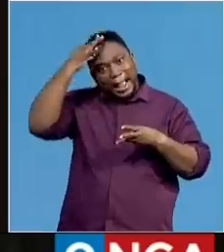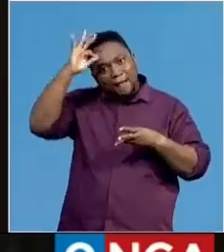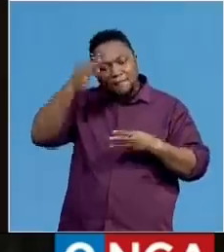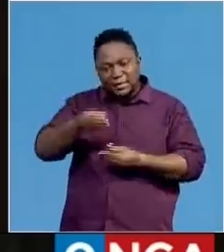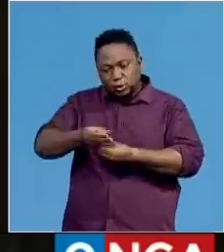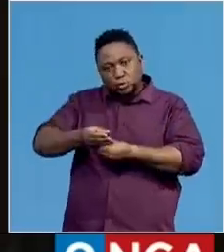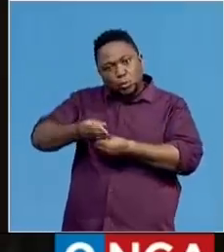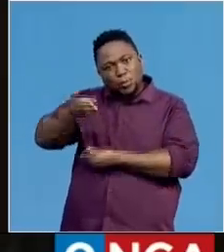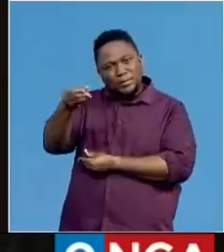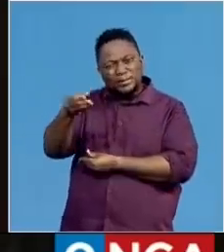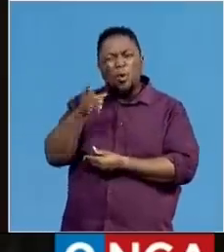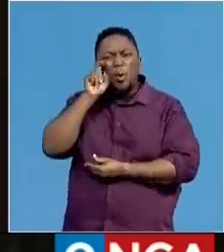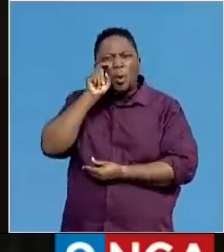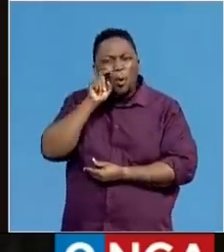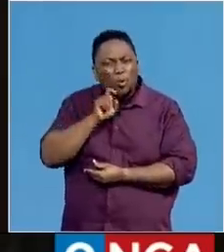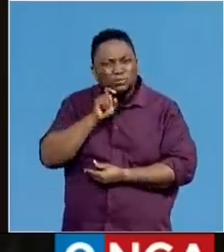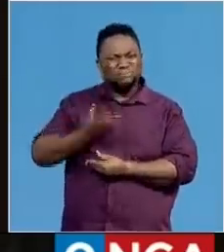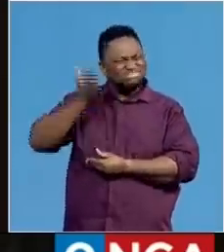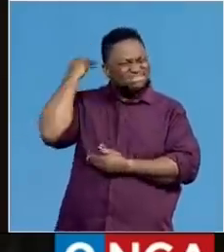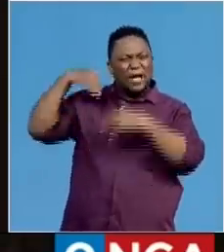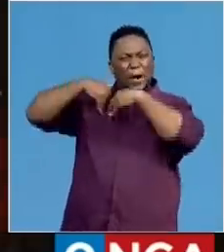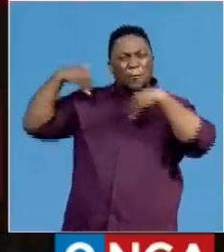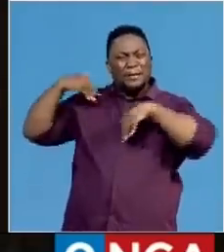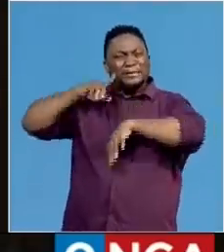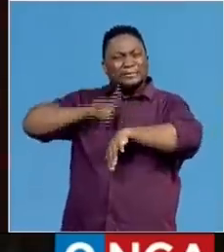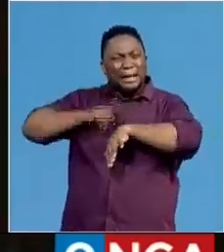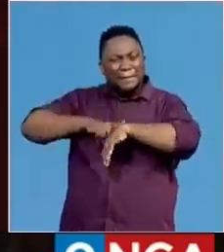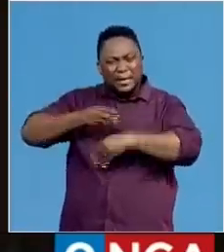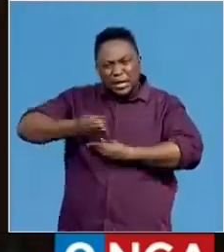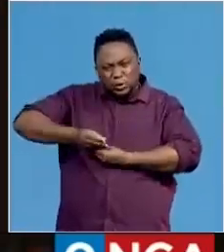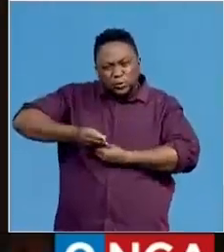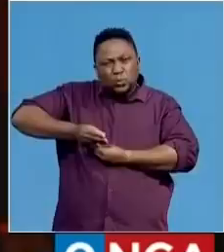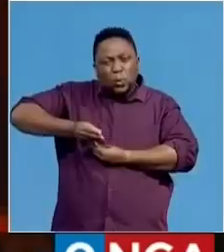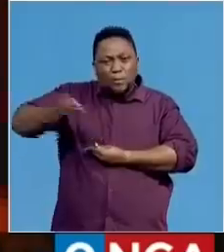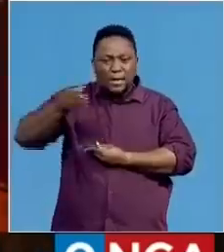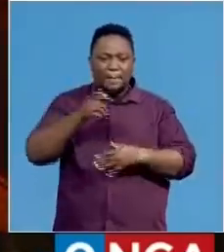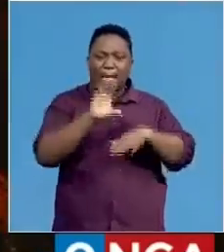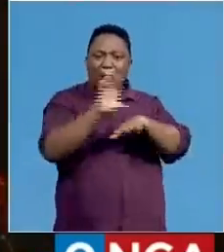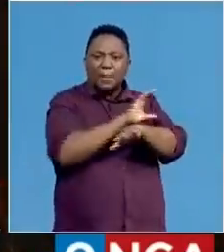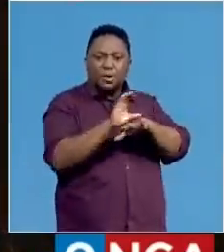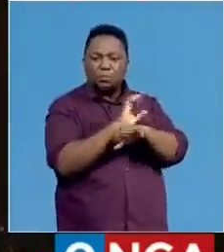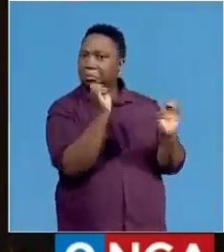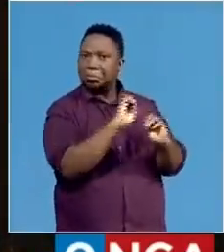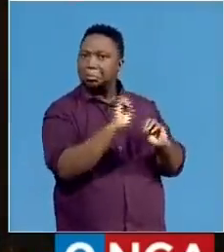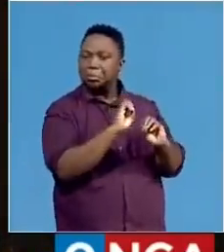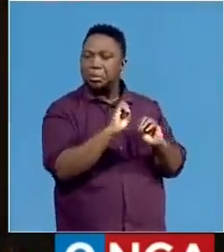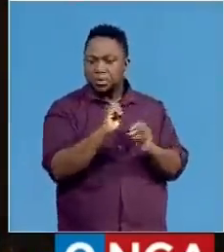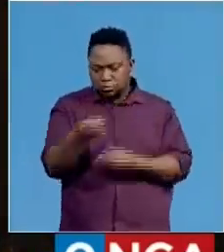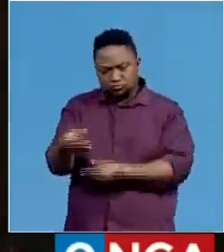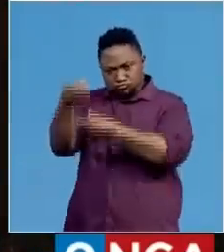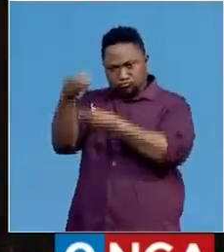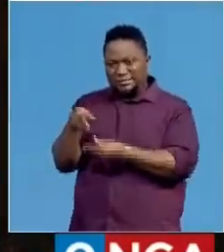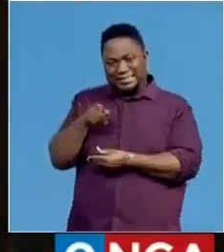documents dating back decades to the apartheid era, documents that aren't digitized, are in